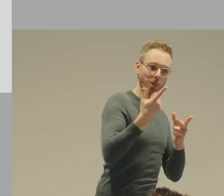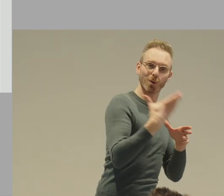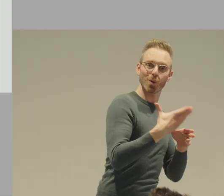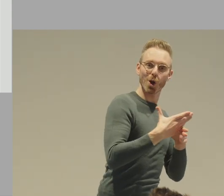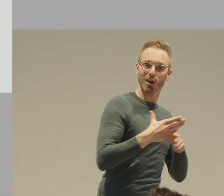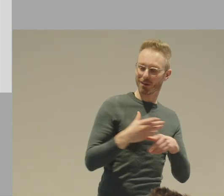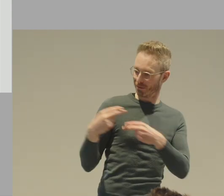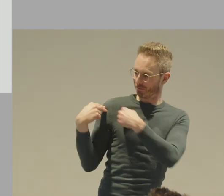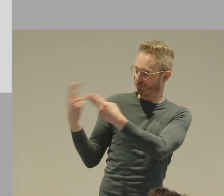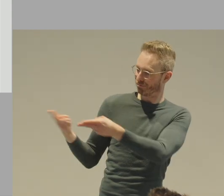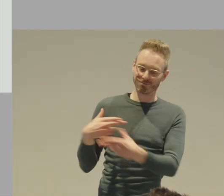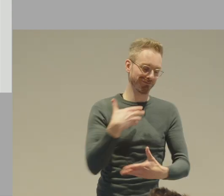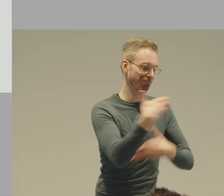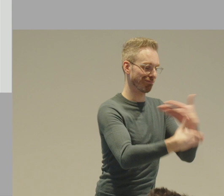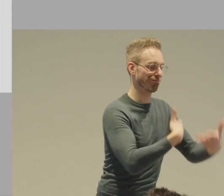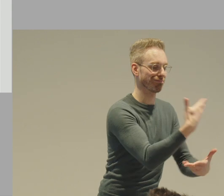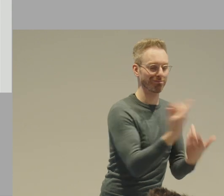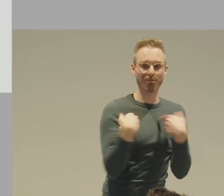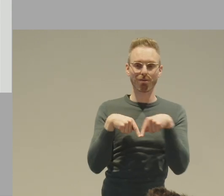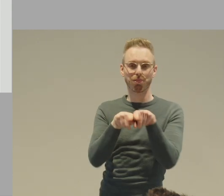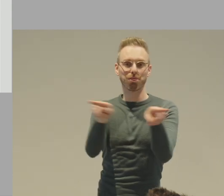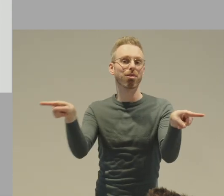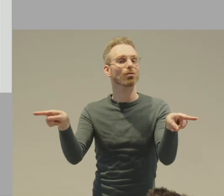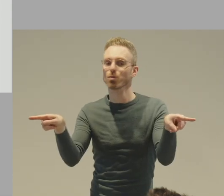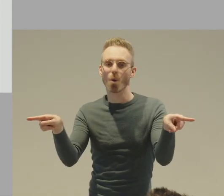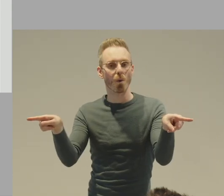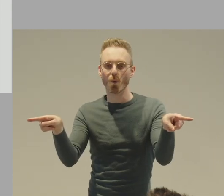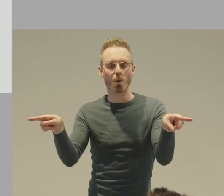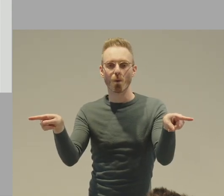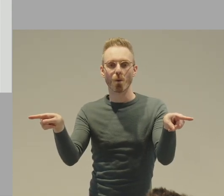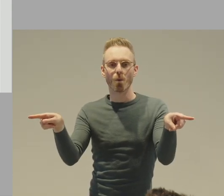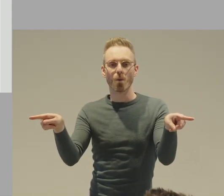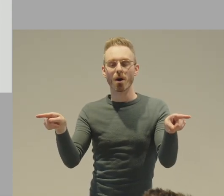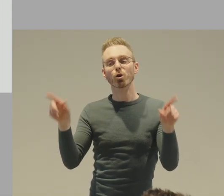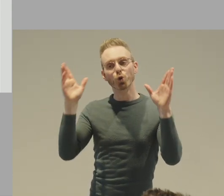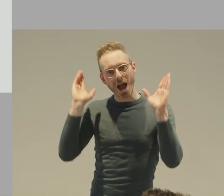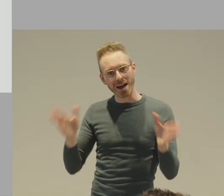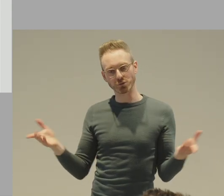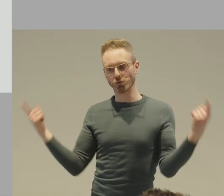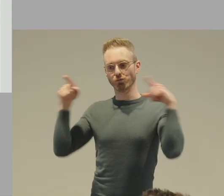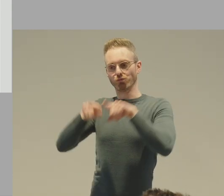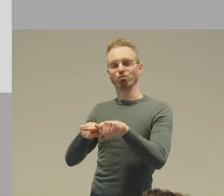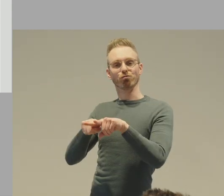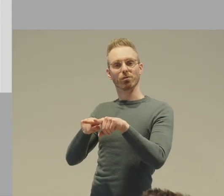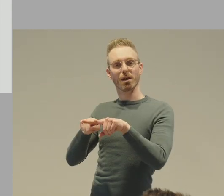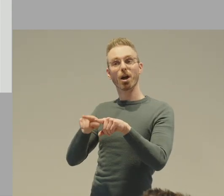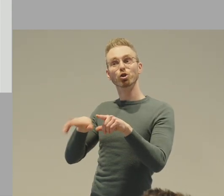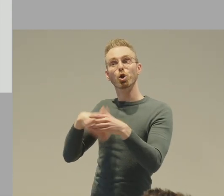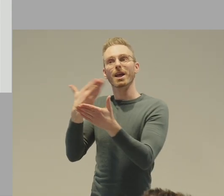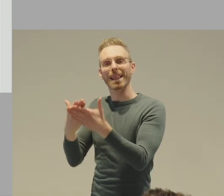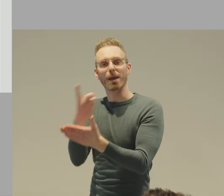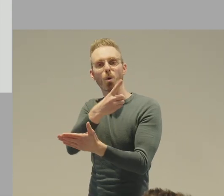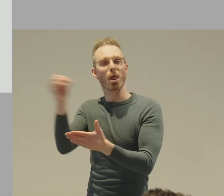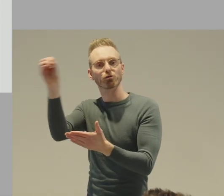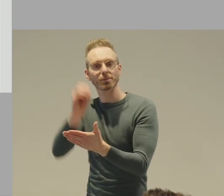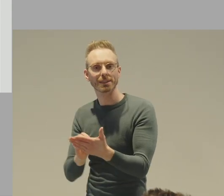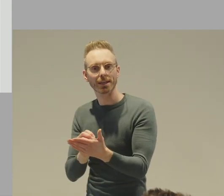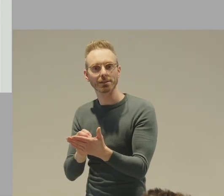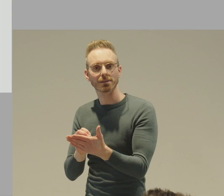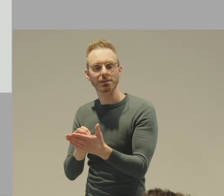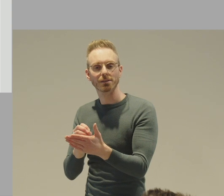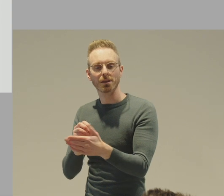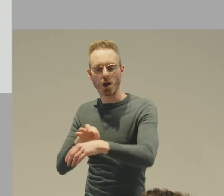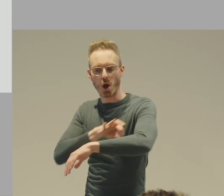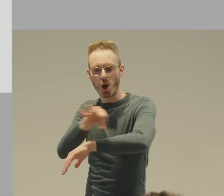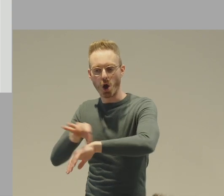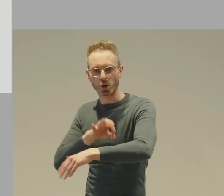instructing the support worker in every step, you cannot be performing other duties. Again, if you are, and it is job replacement, that's absolutely fine.